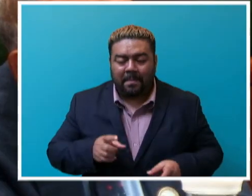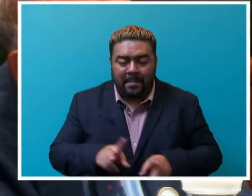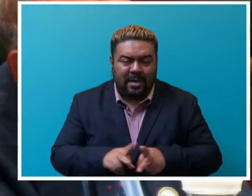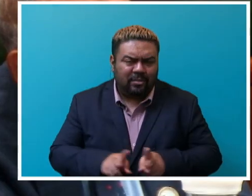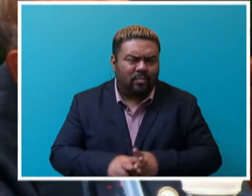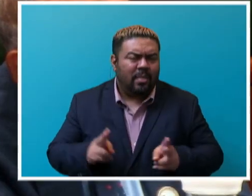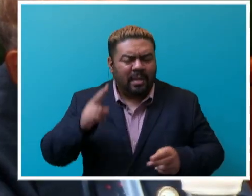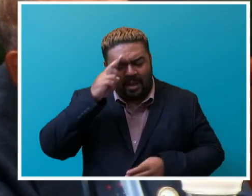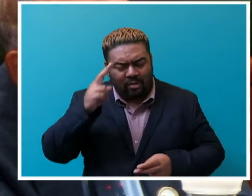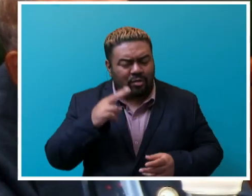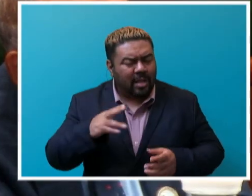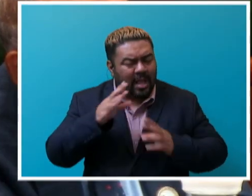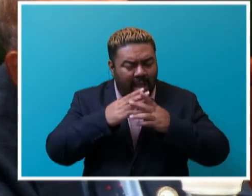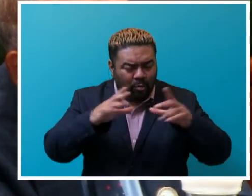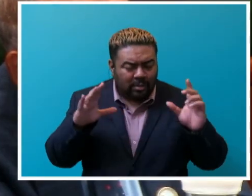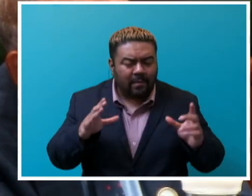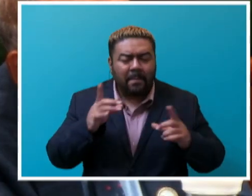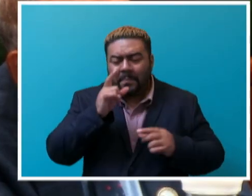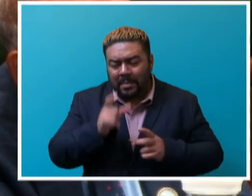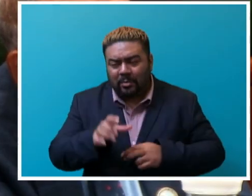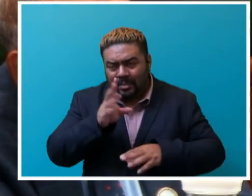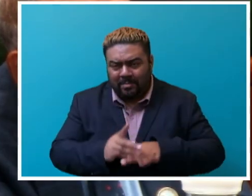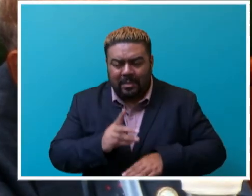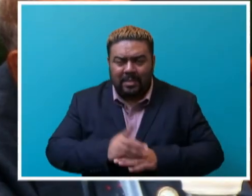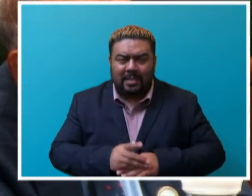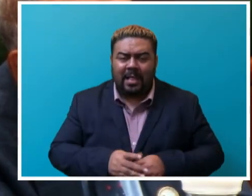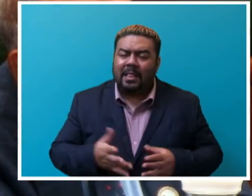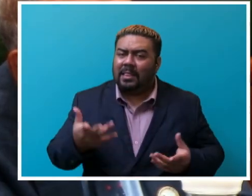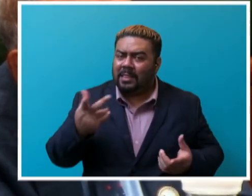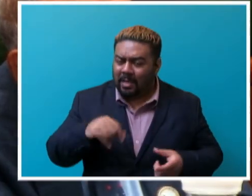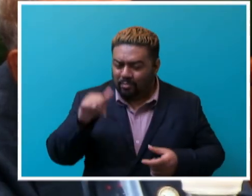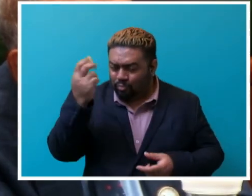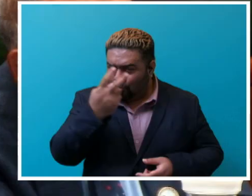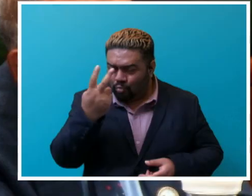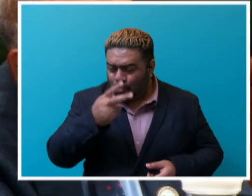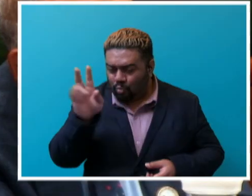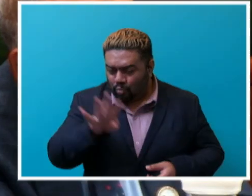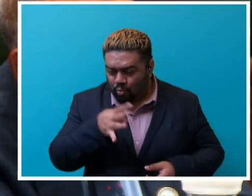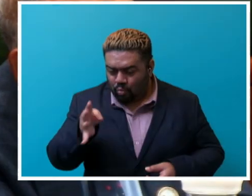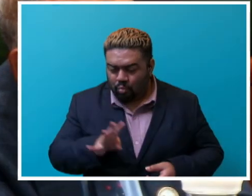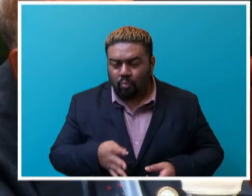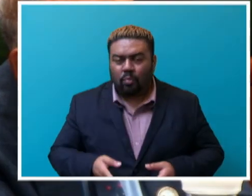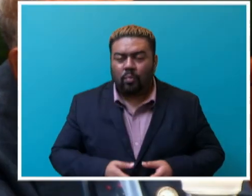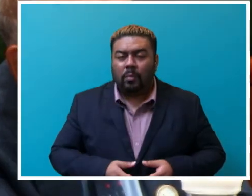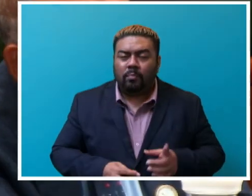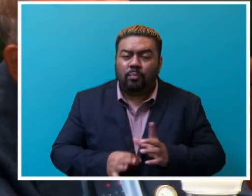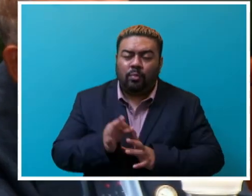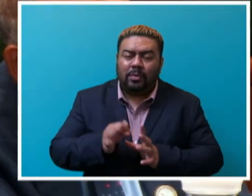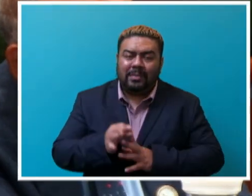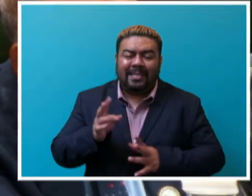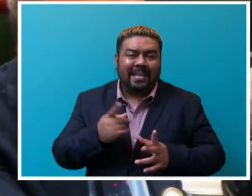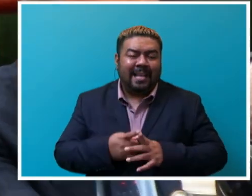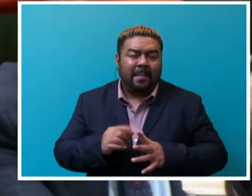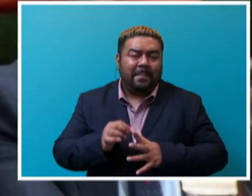of Persons with Disabilities, OPDs, and DFAT. This tool will monitor progress, including the KPIs,